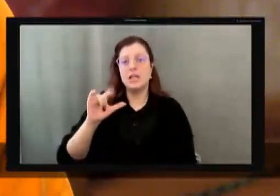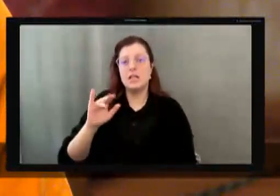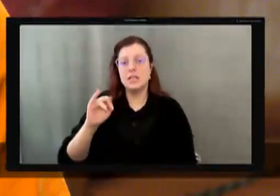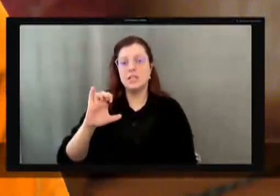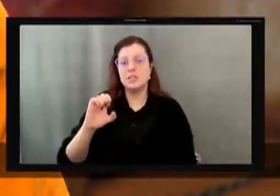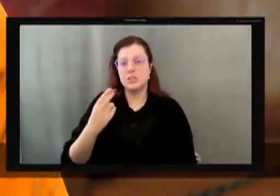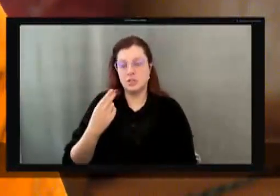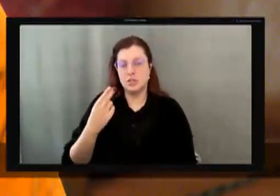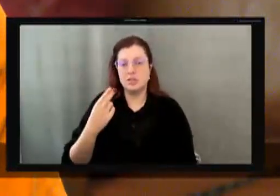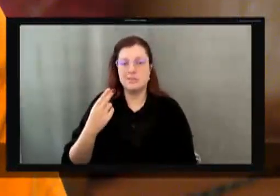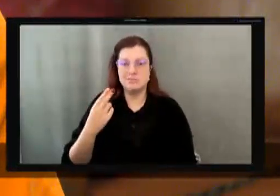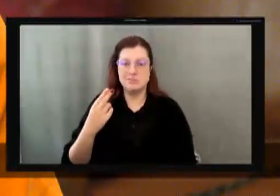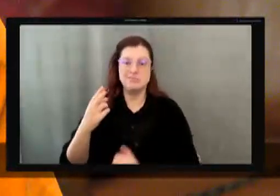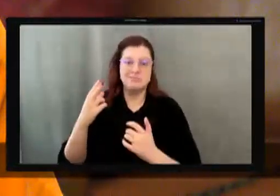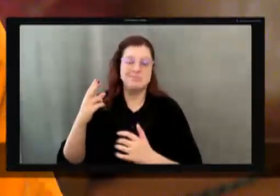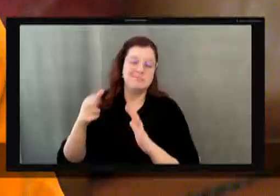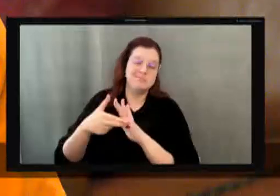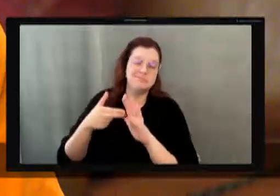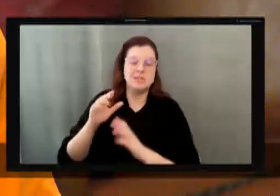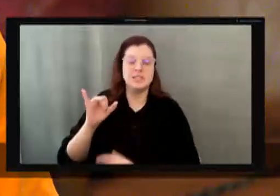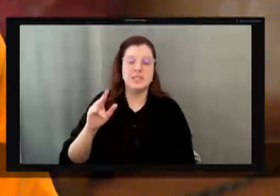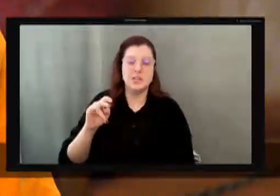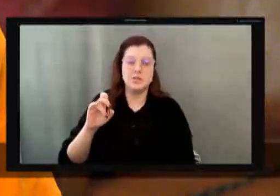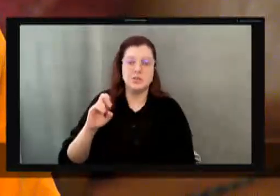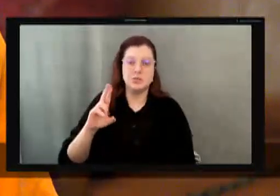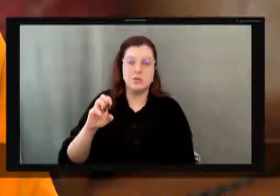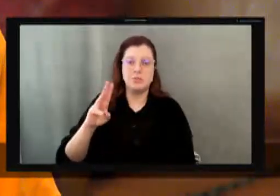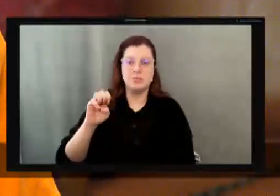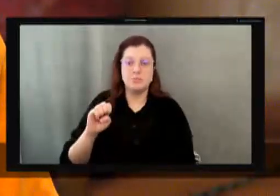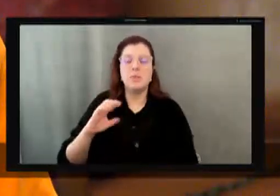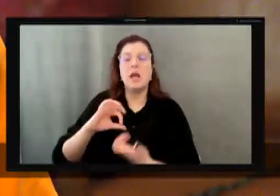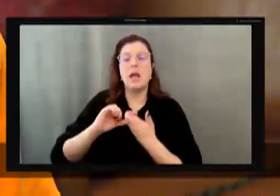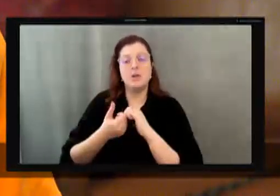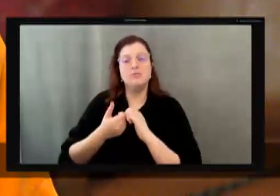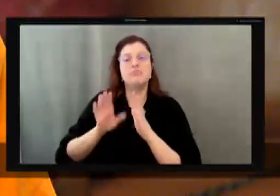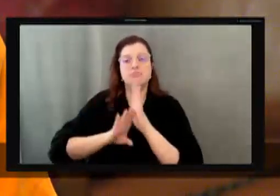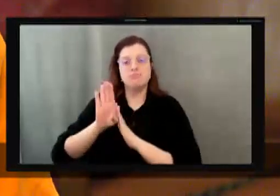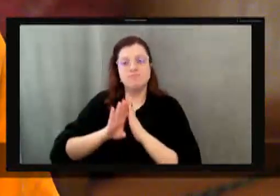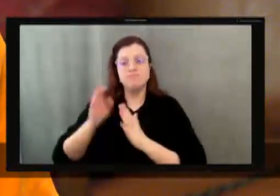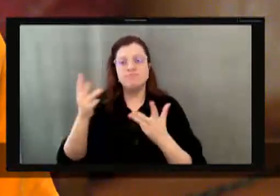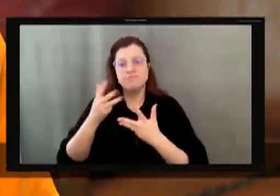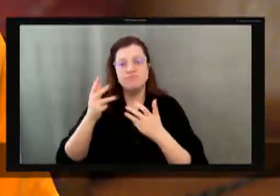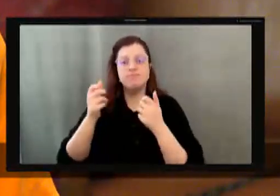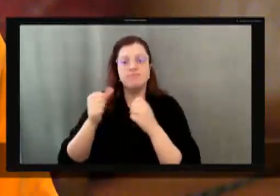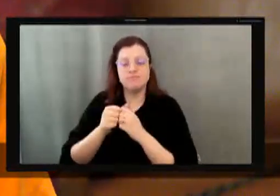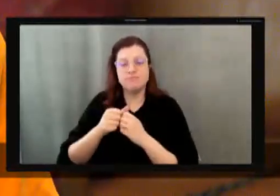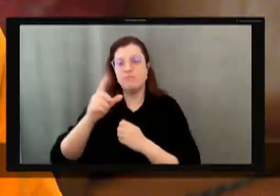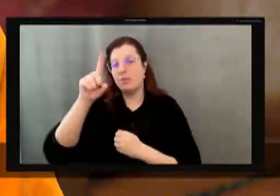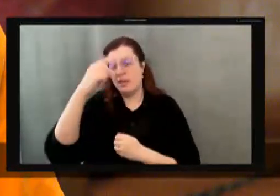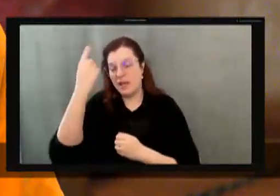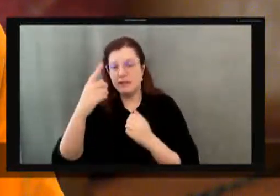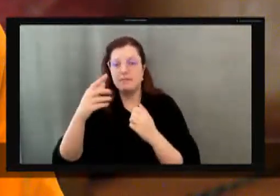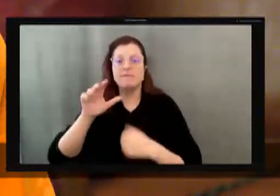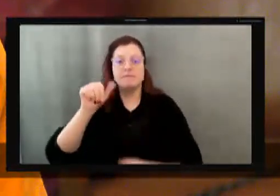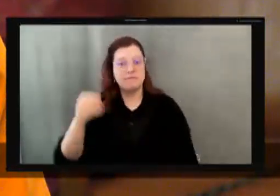Lynch on how he developed fear in black African Americans' minds, okay?